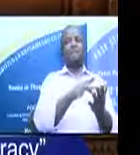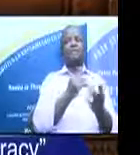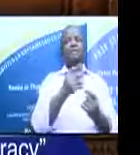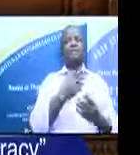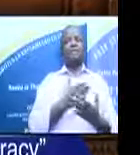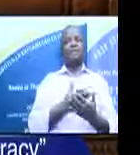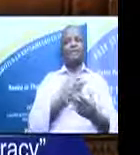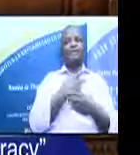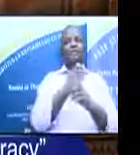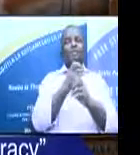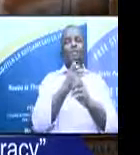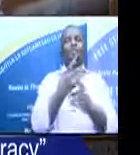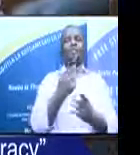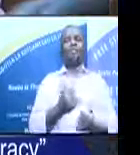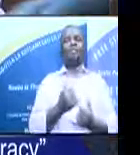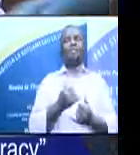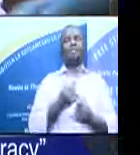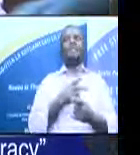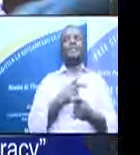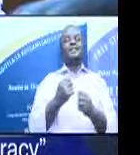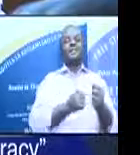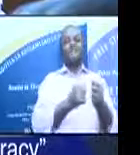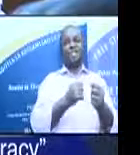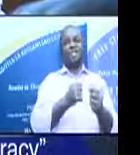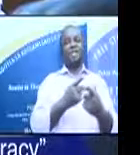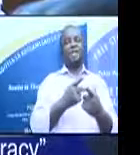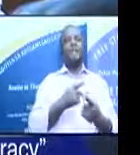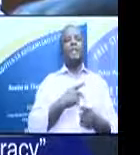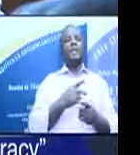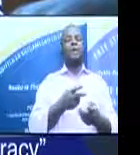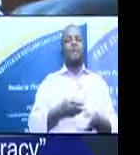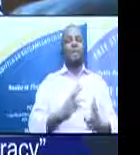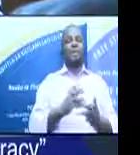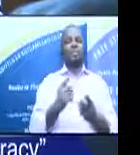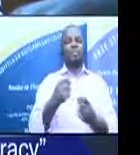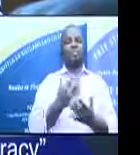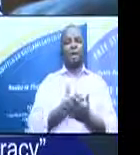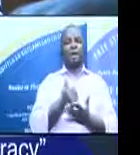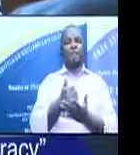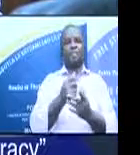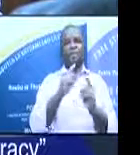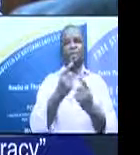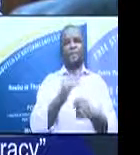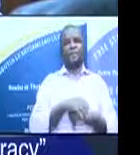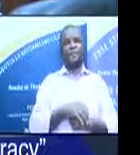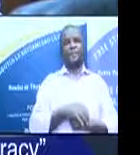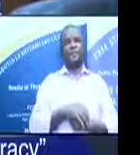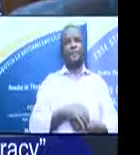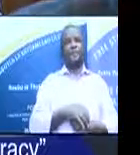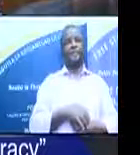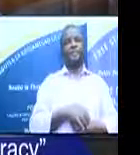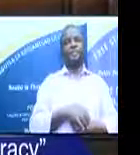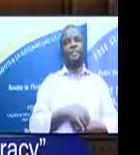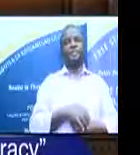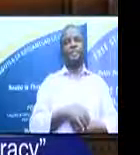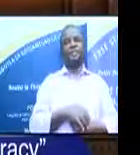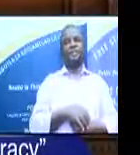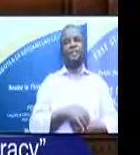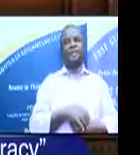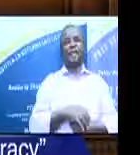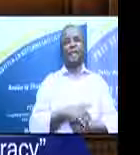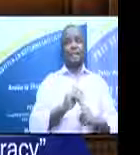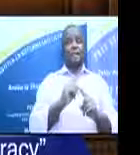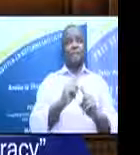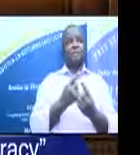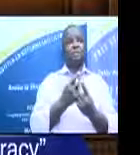on providing overall strategic directives to the department. The department ensured